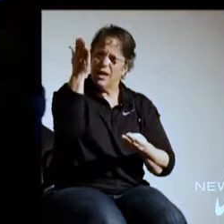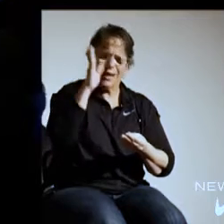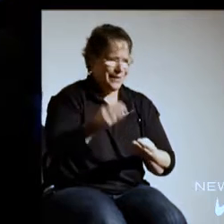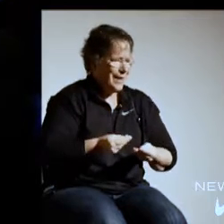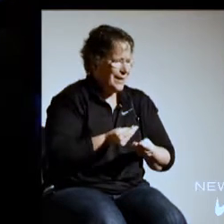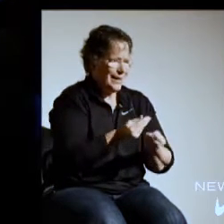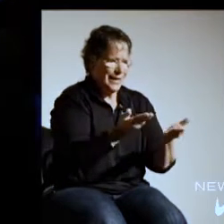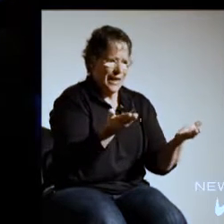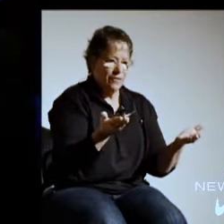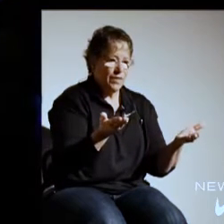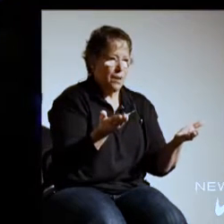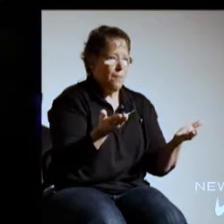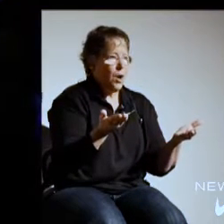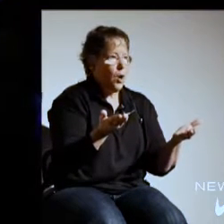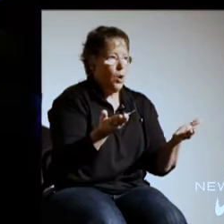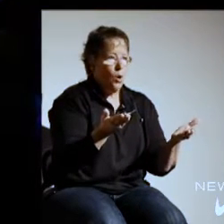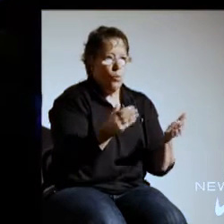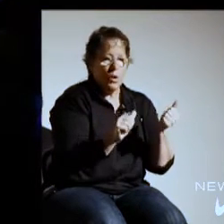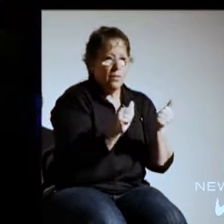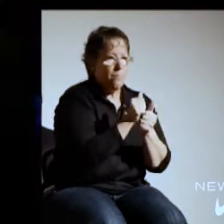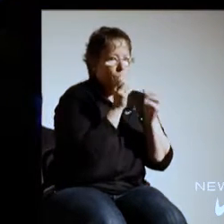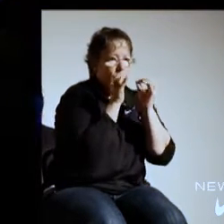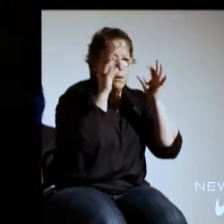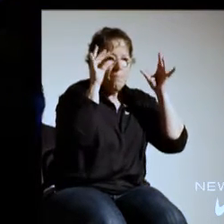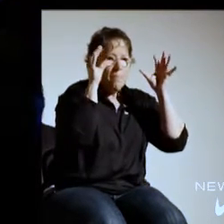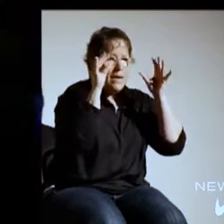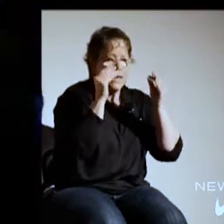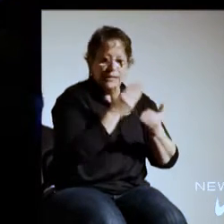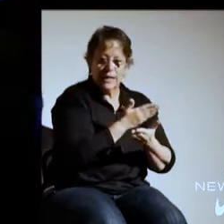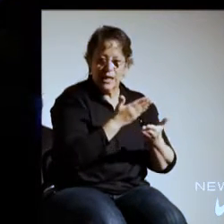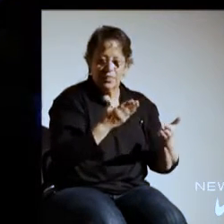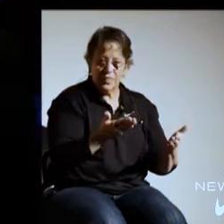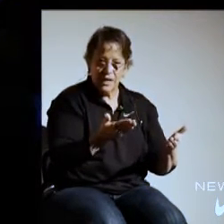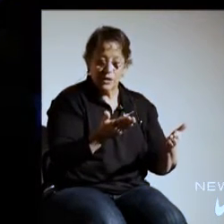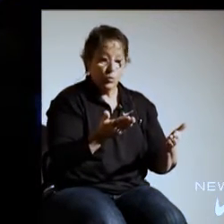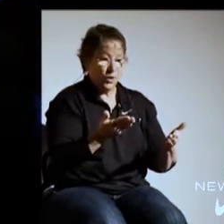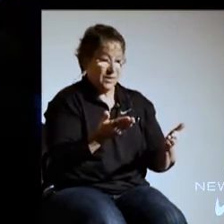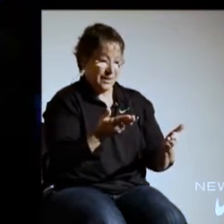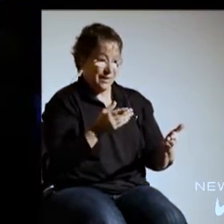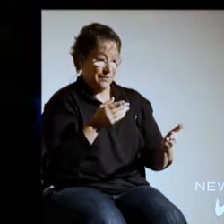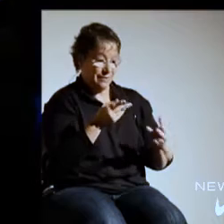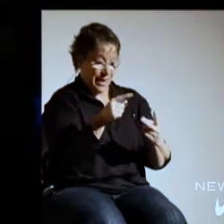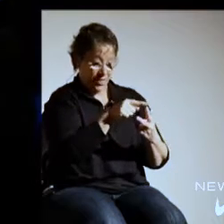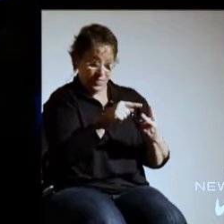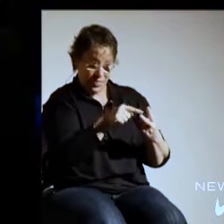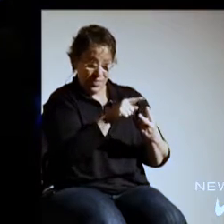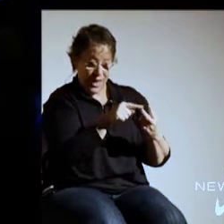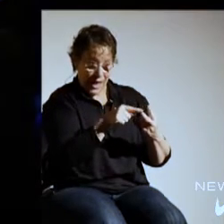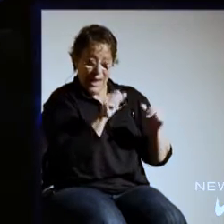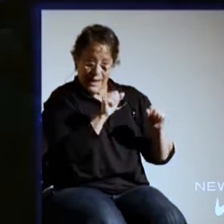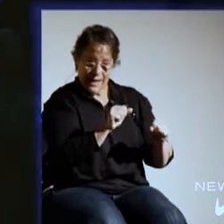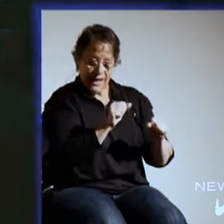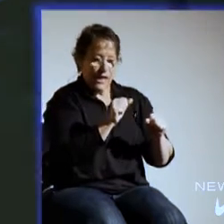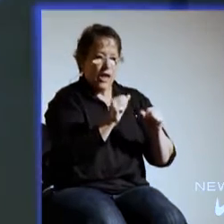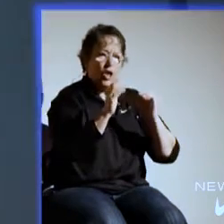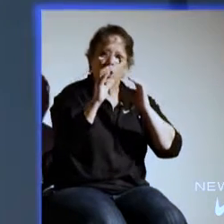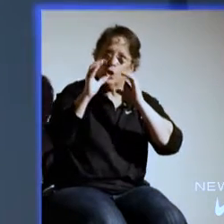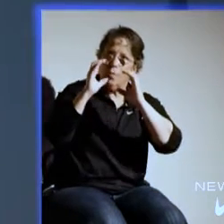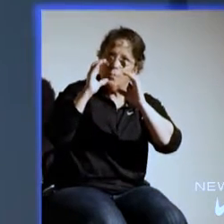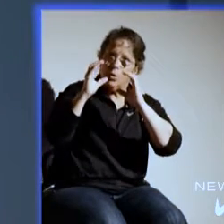And one of the most amazing things that God supplied for Adam and Eve was the ability for them to communicate with